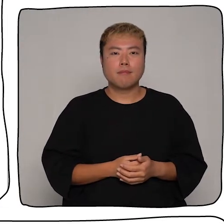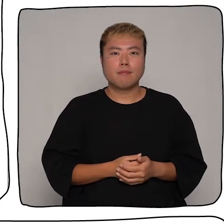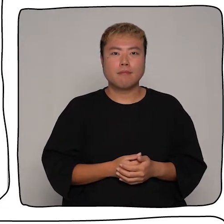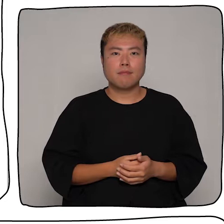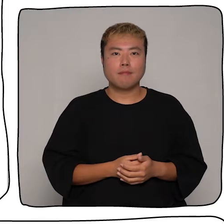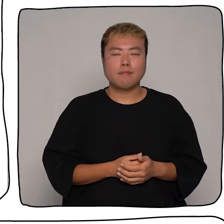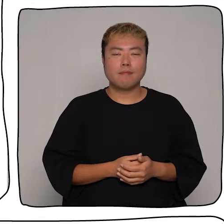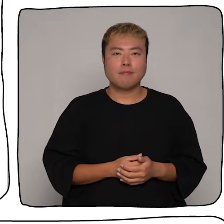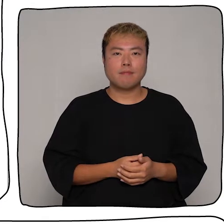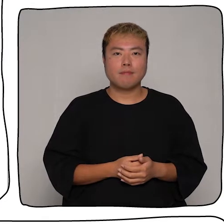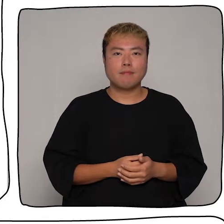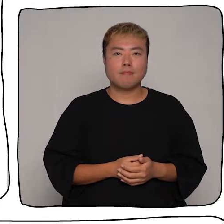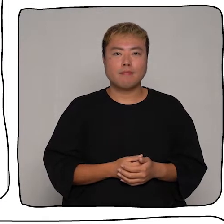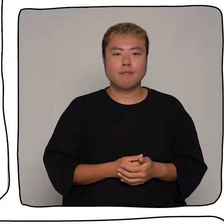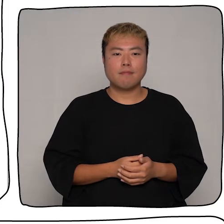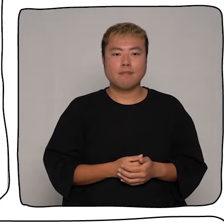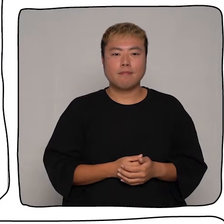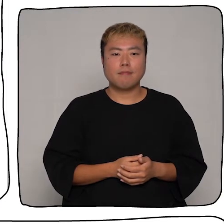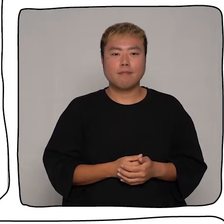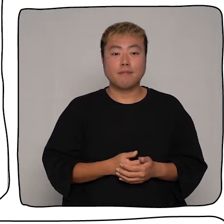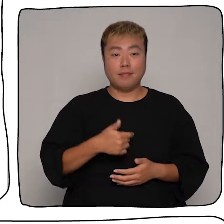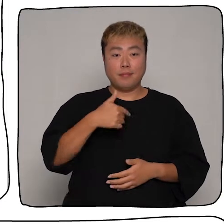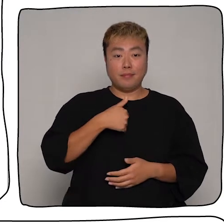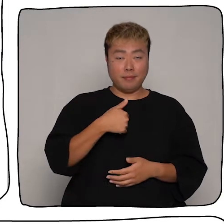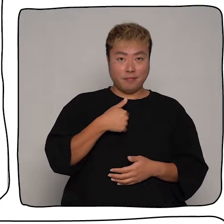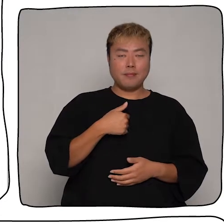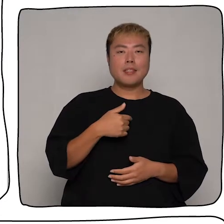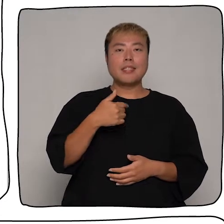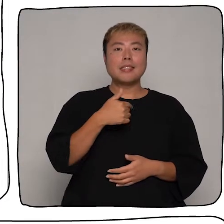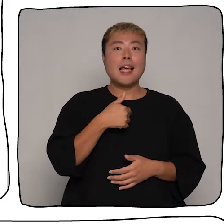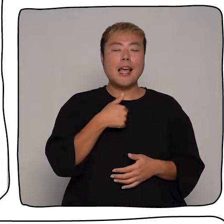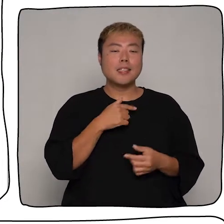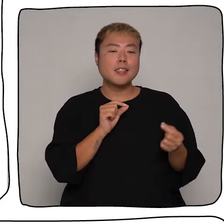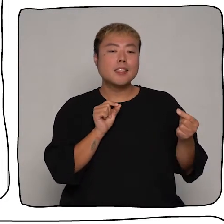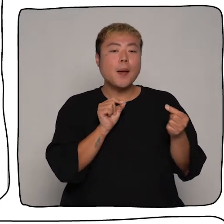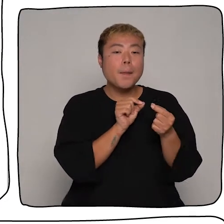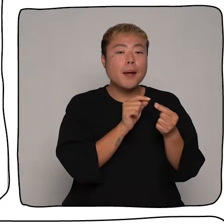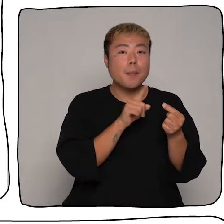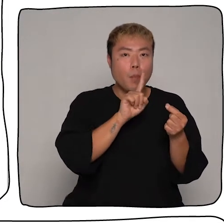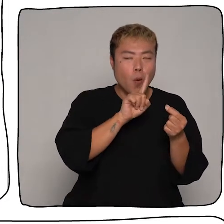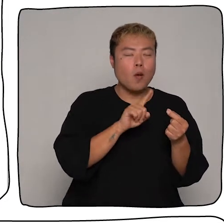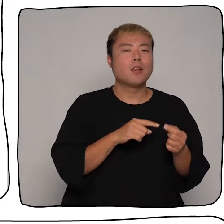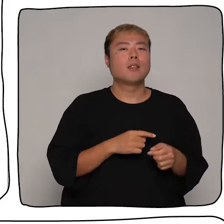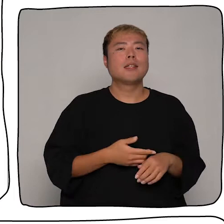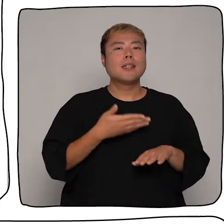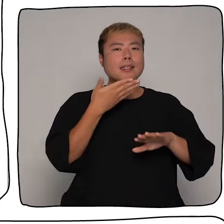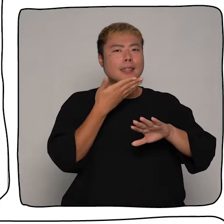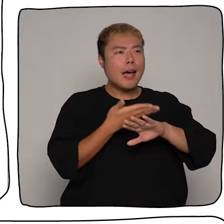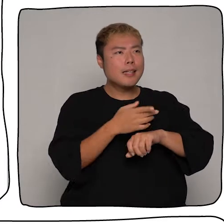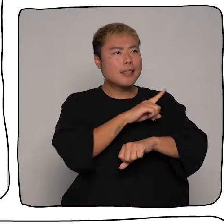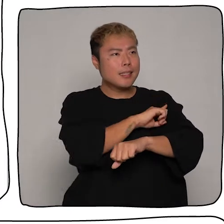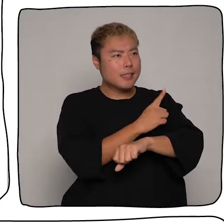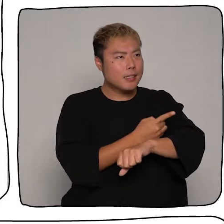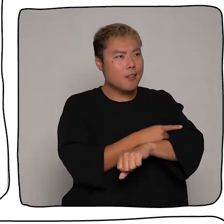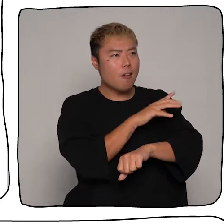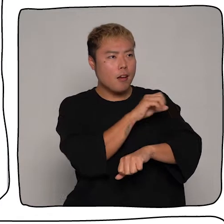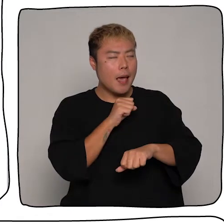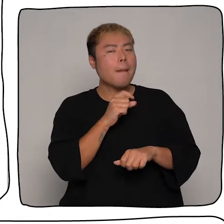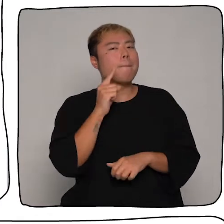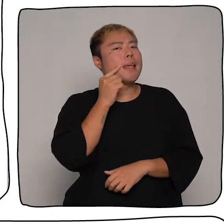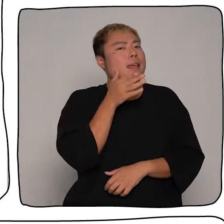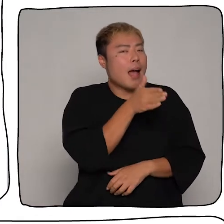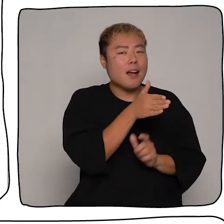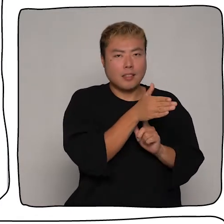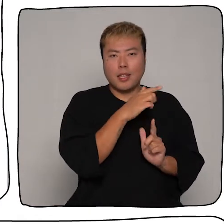so on. And I call my approach as differently abled